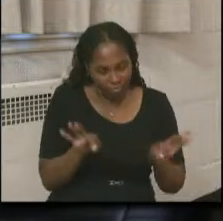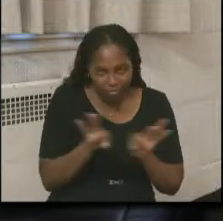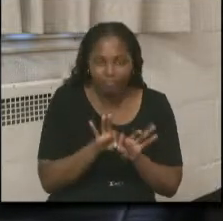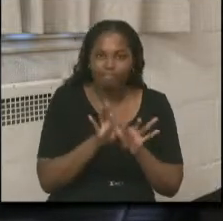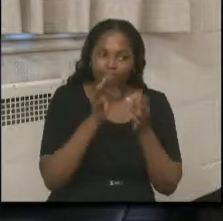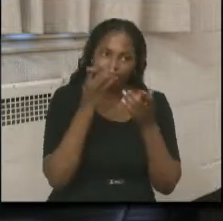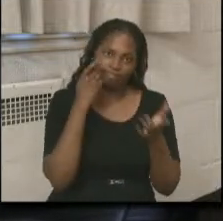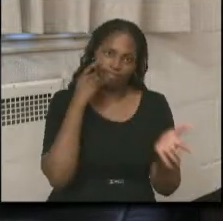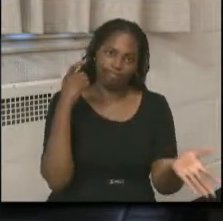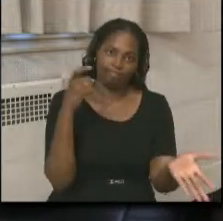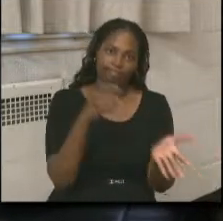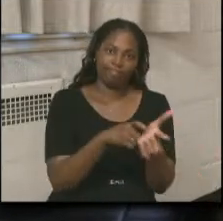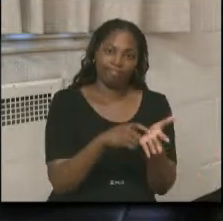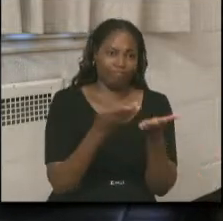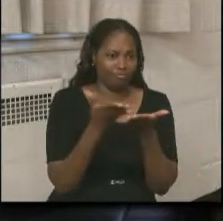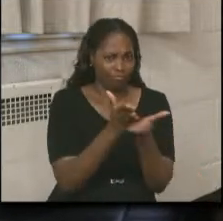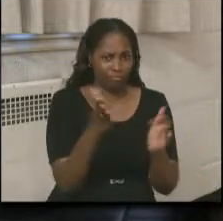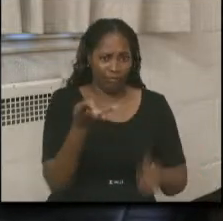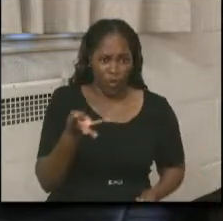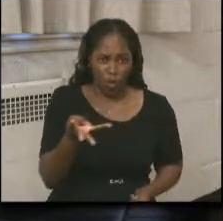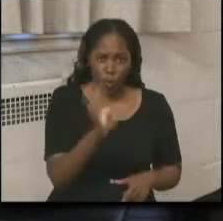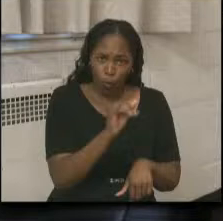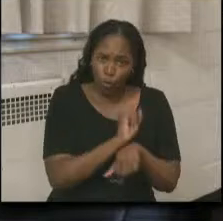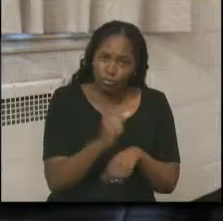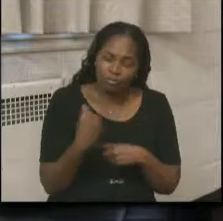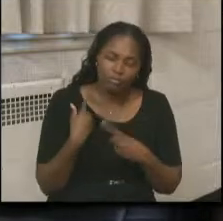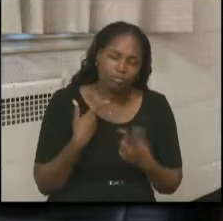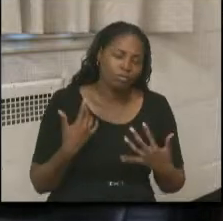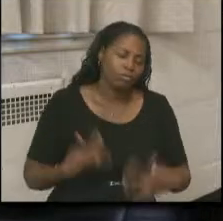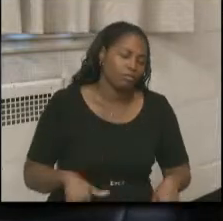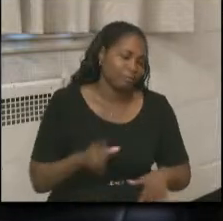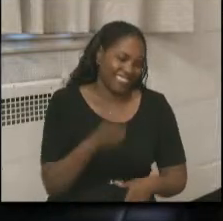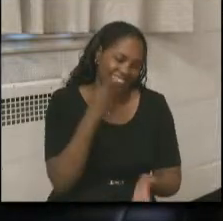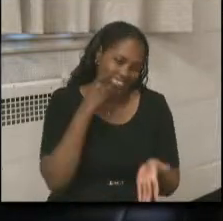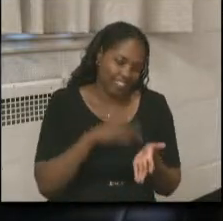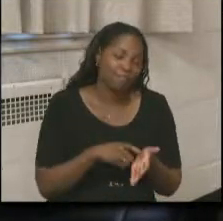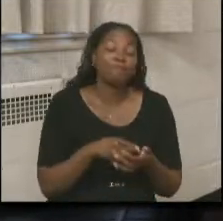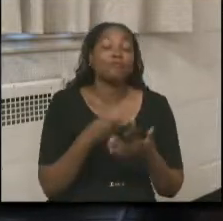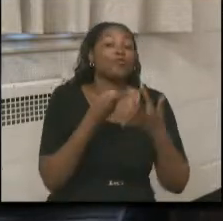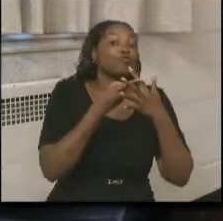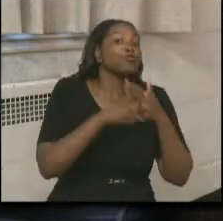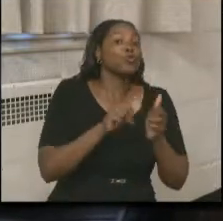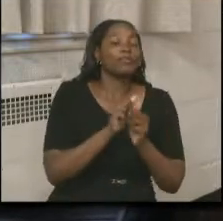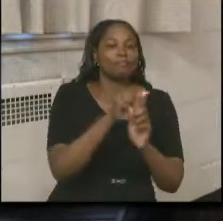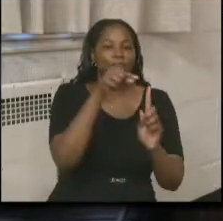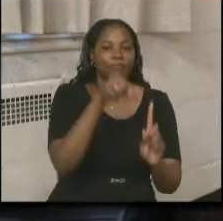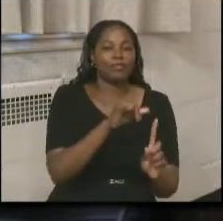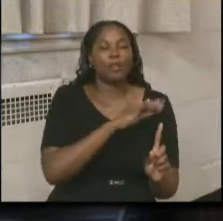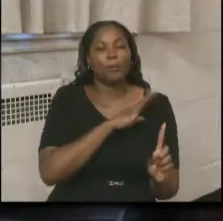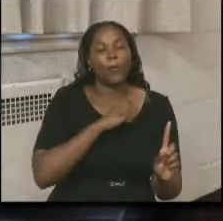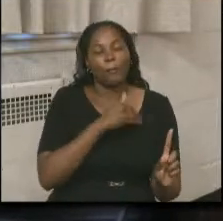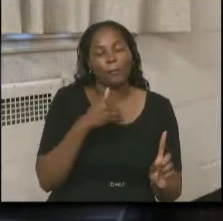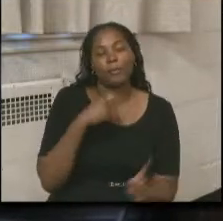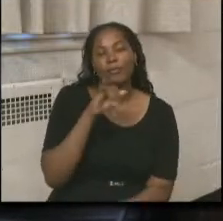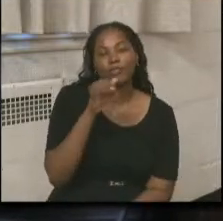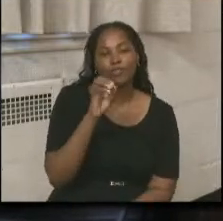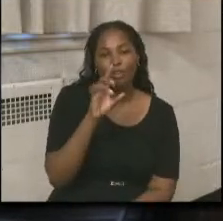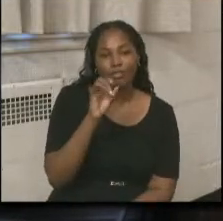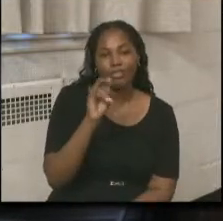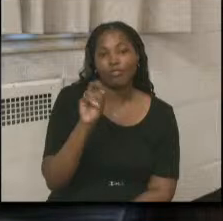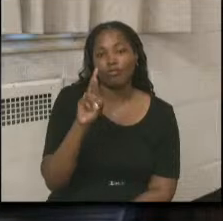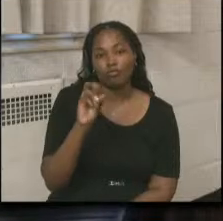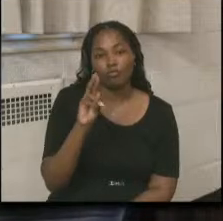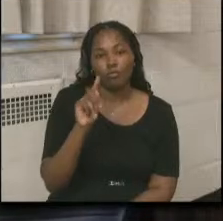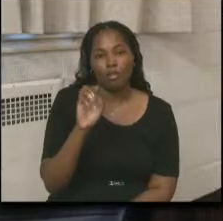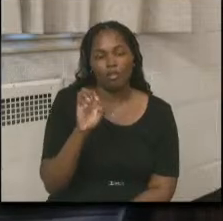work that the 4 of you have done. So I'll start with Board Member Jocelyn Rout. You